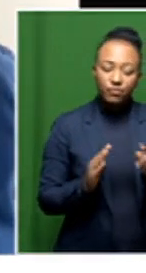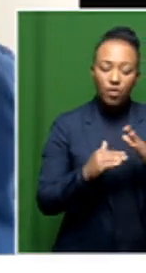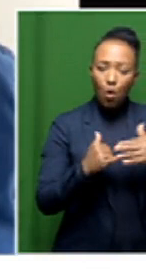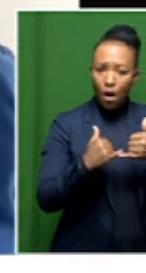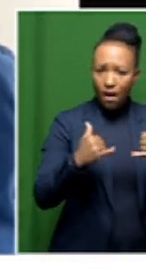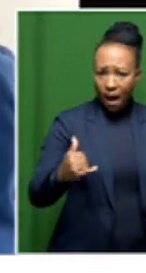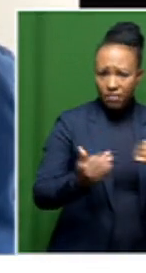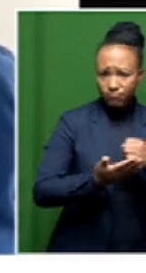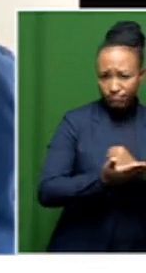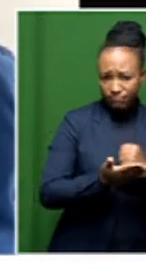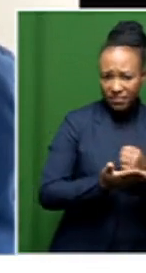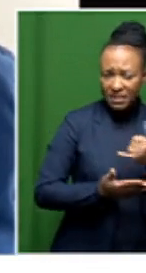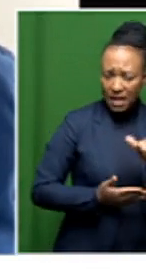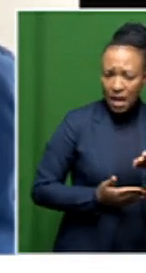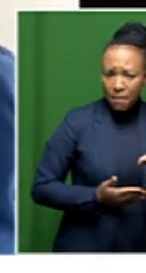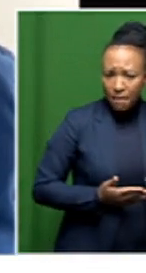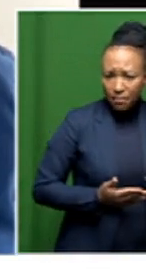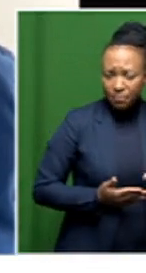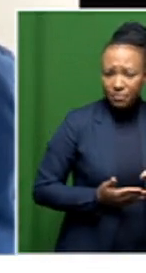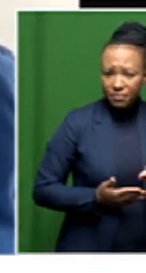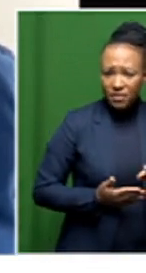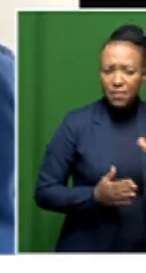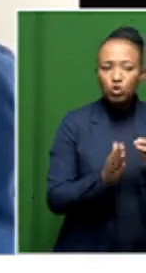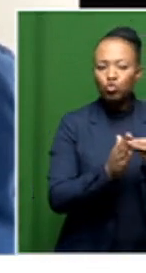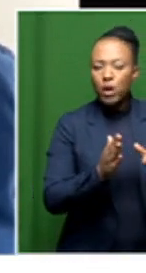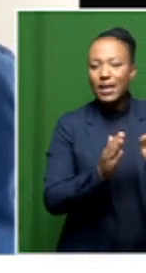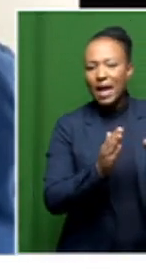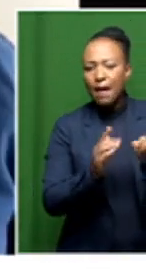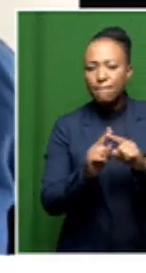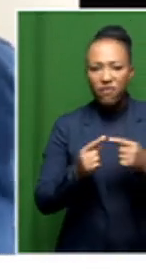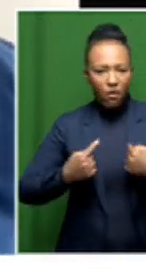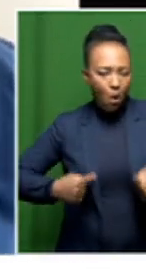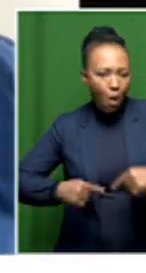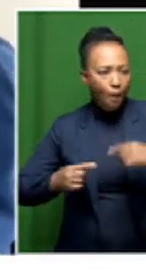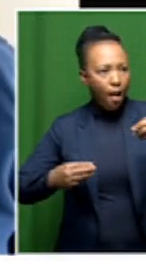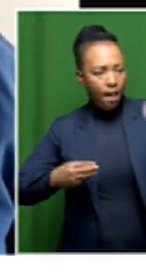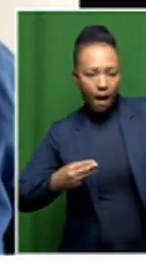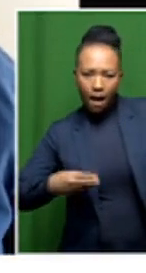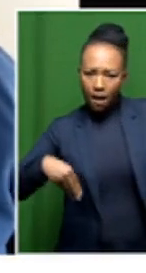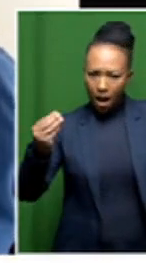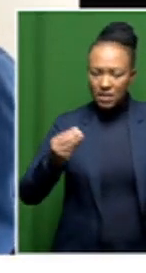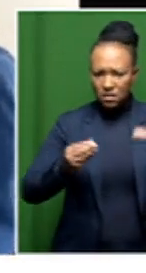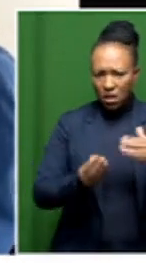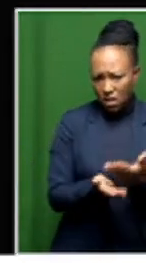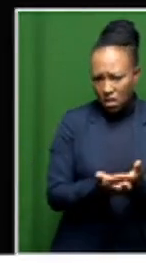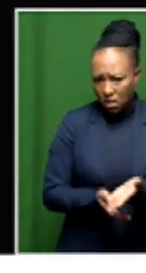is that still available outside of the student population as well? Yes, it